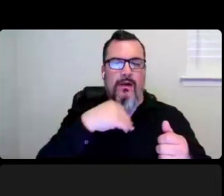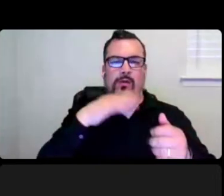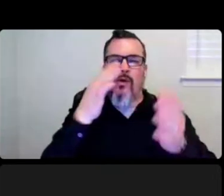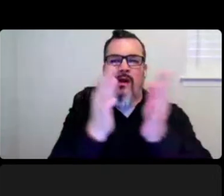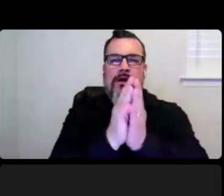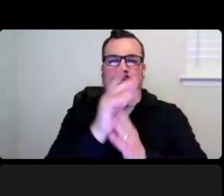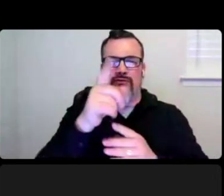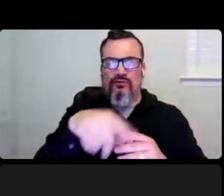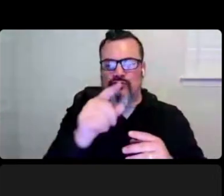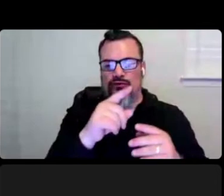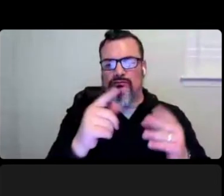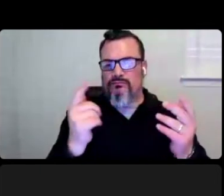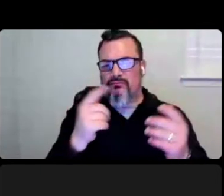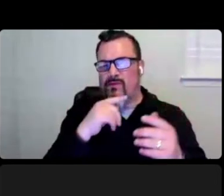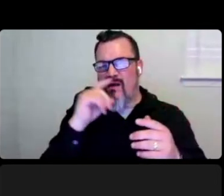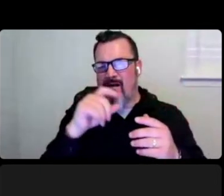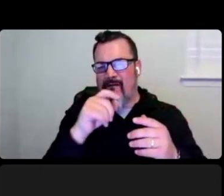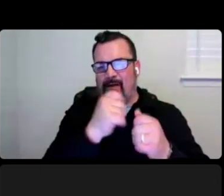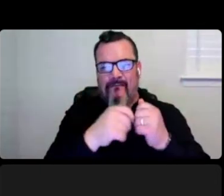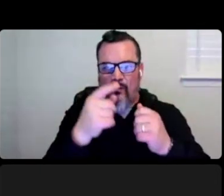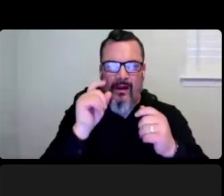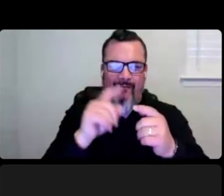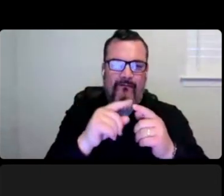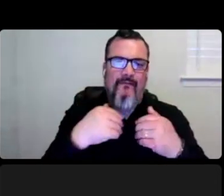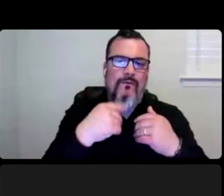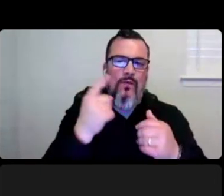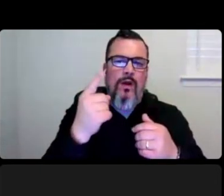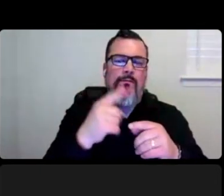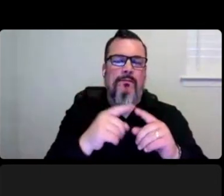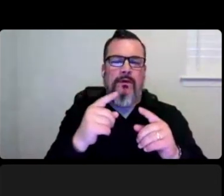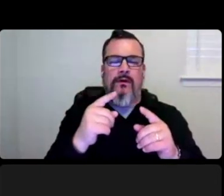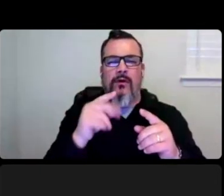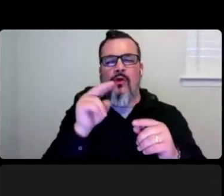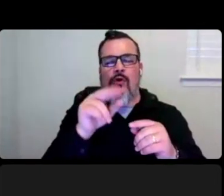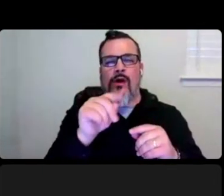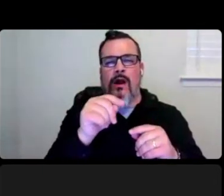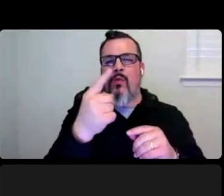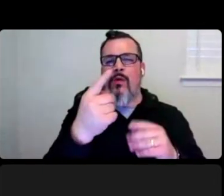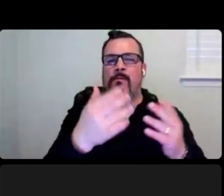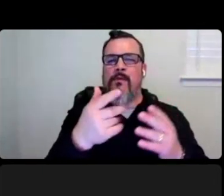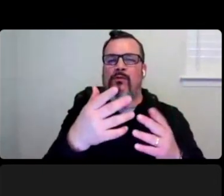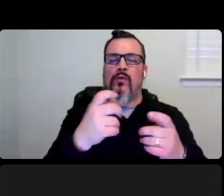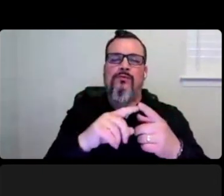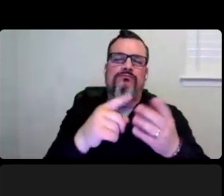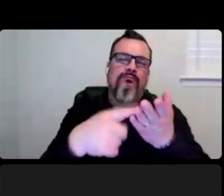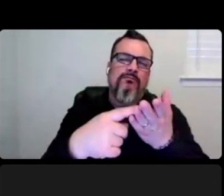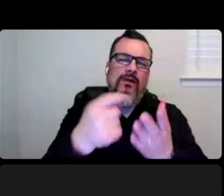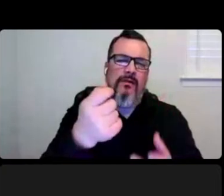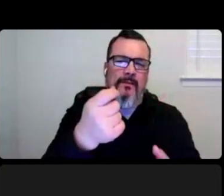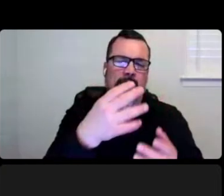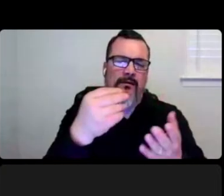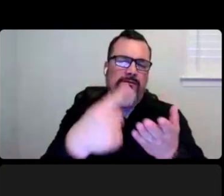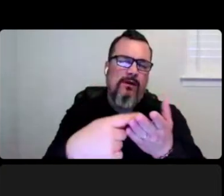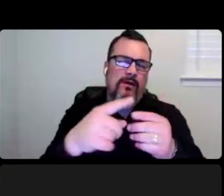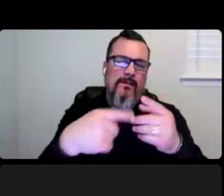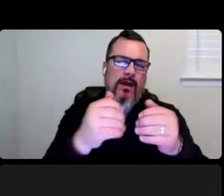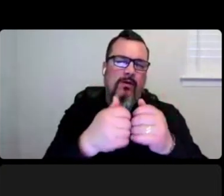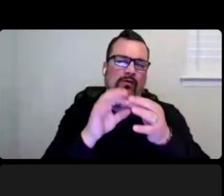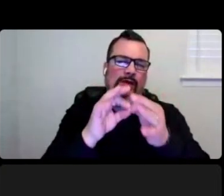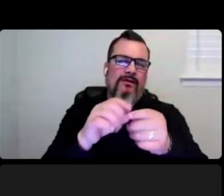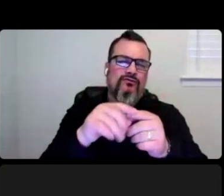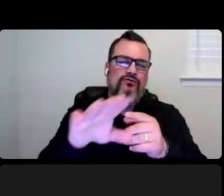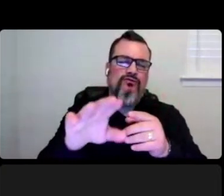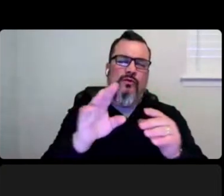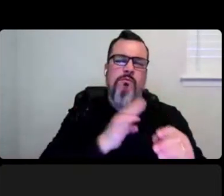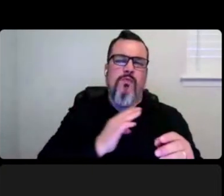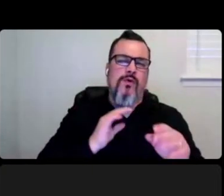you, everyone doesn't have to have one, but look at one that maybe you want to discuss a little bit and talk about how it relates to your board